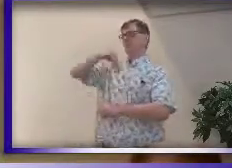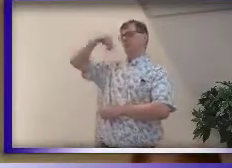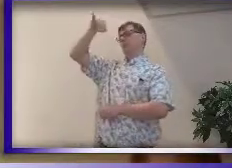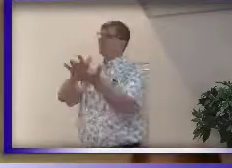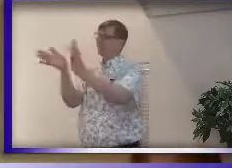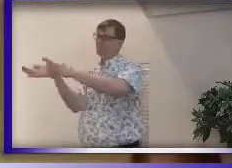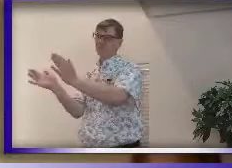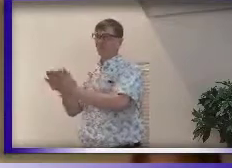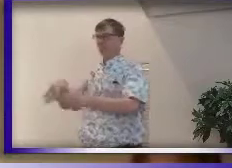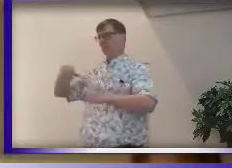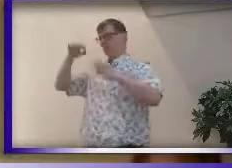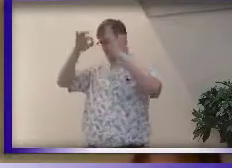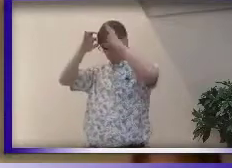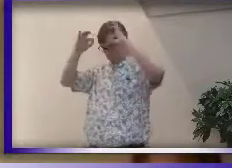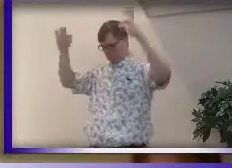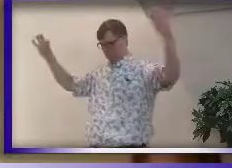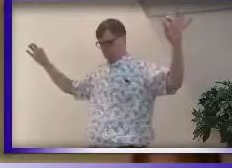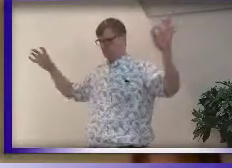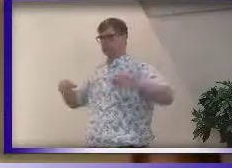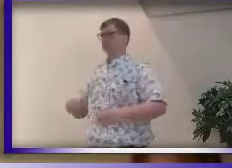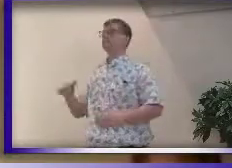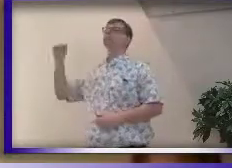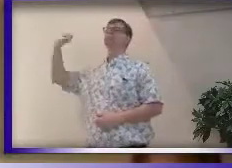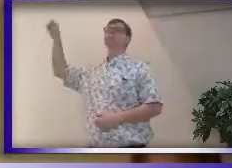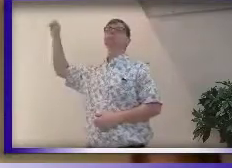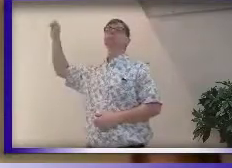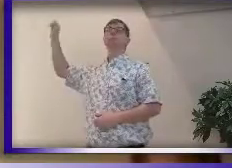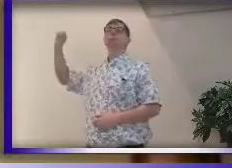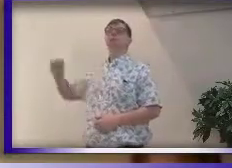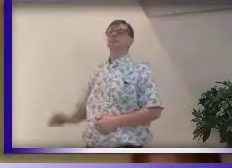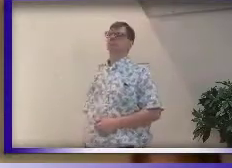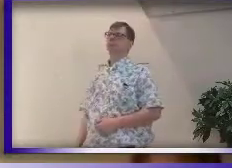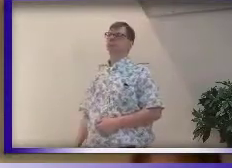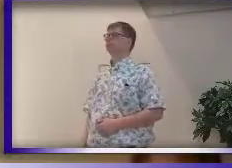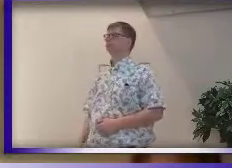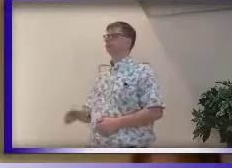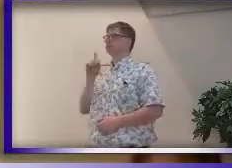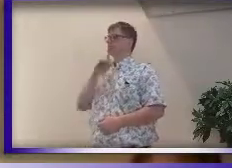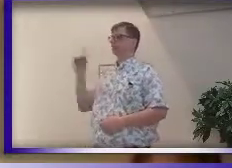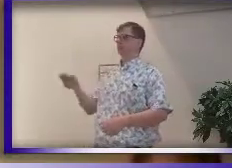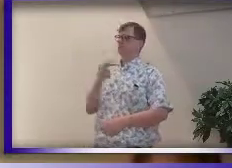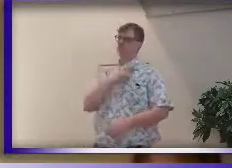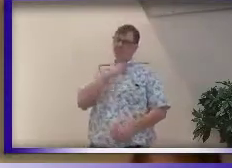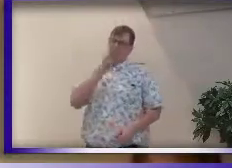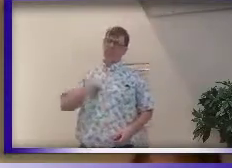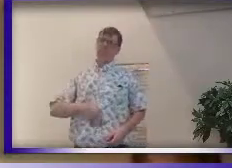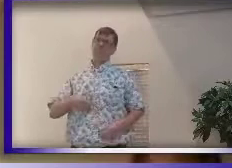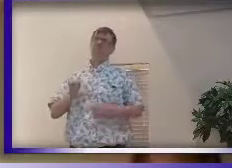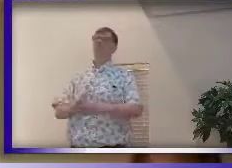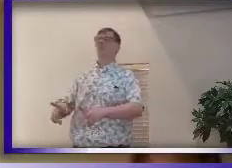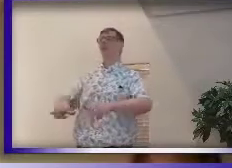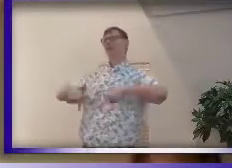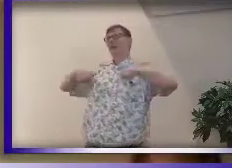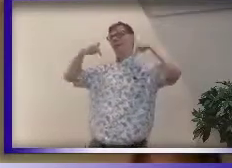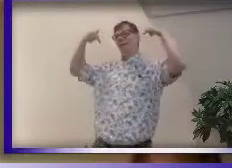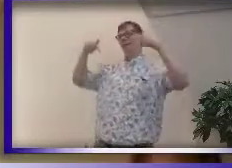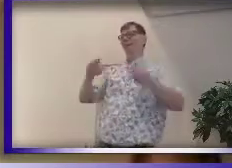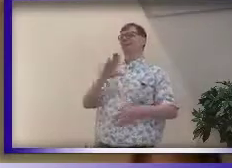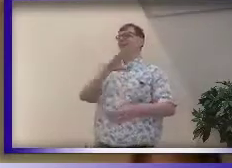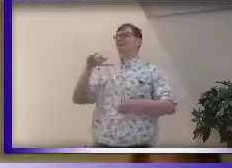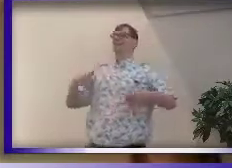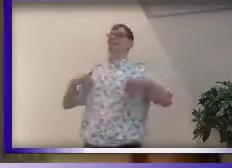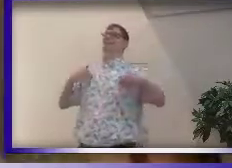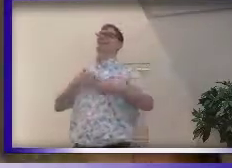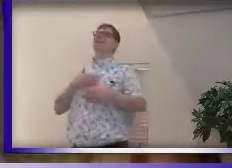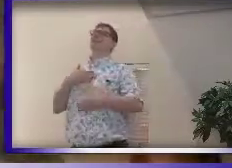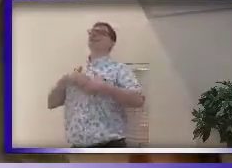My religion is one of happiness and joy, Ernest Holmes. If you are not having fun in your spirituality,